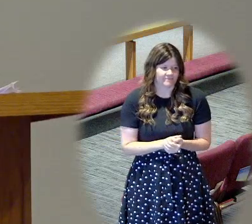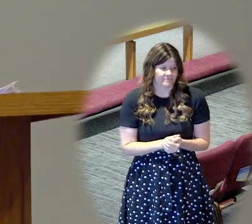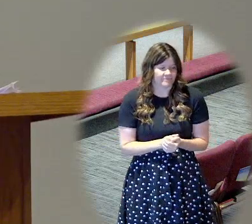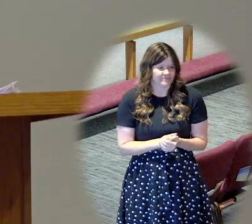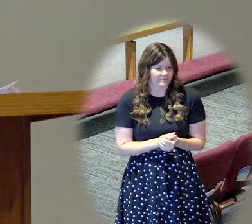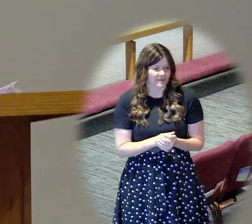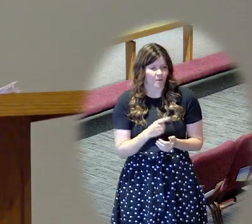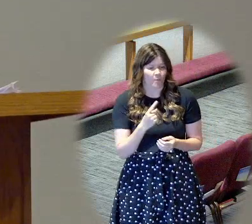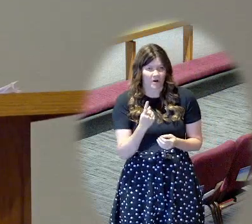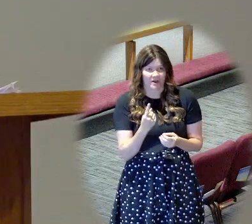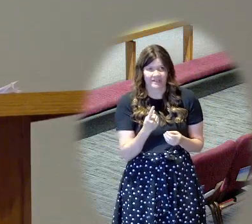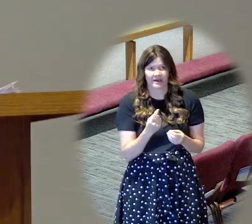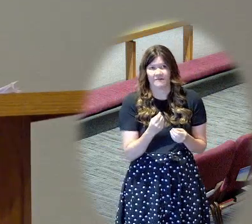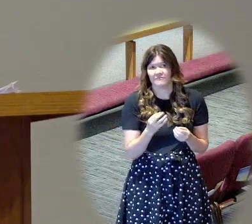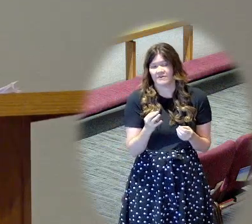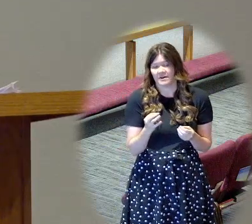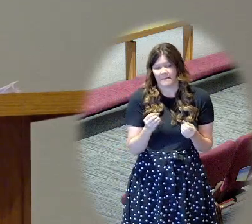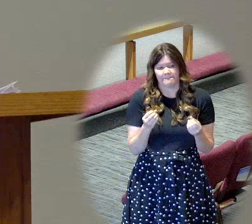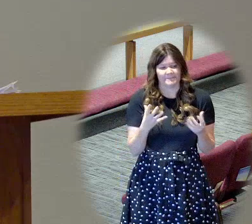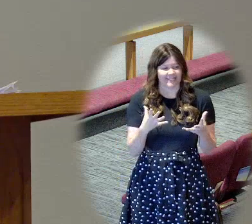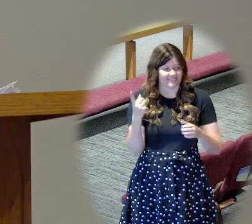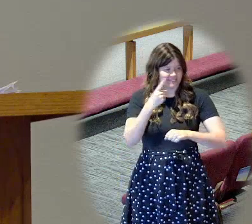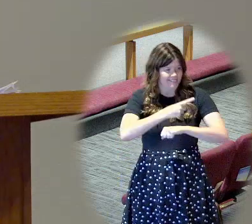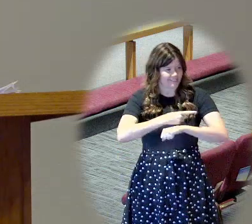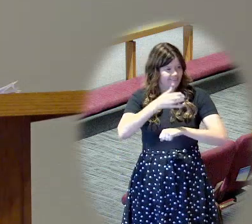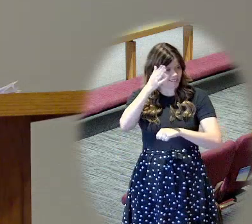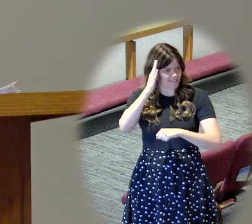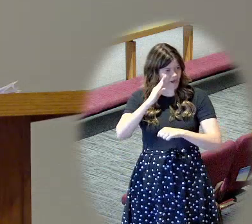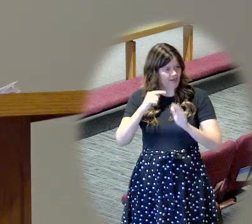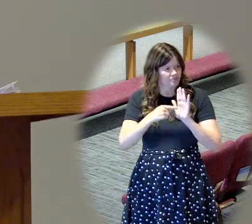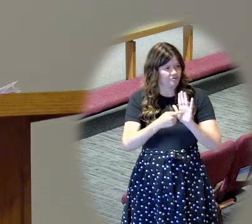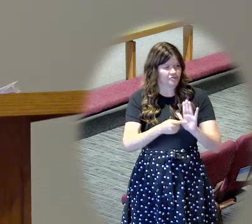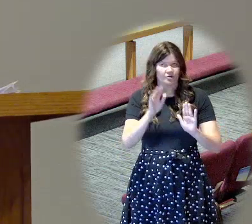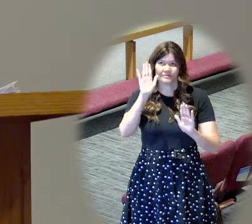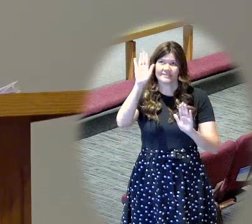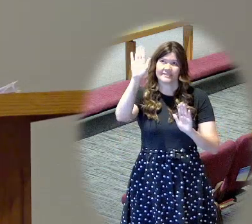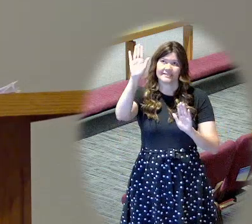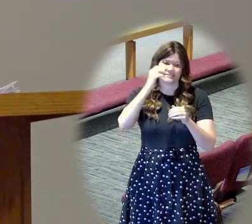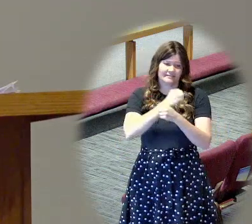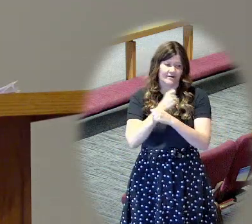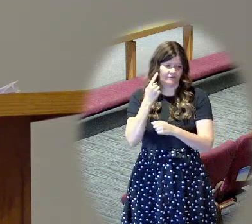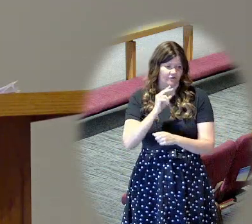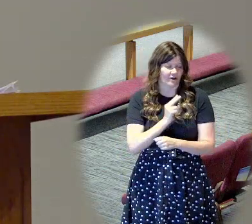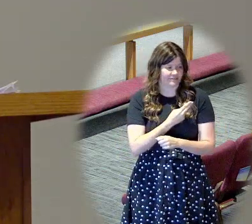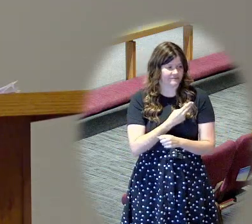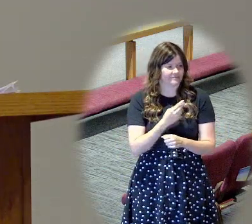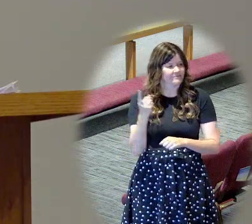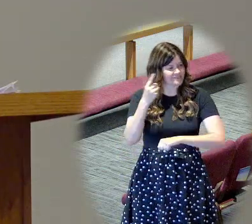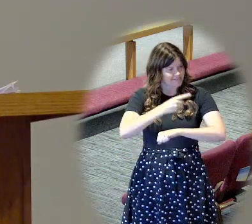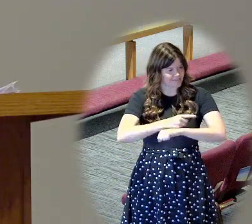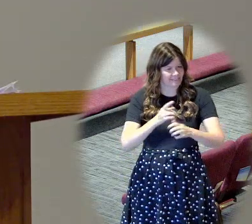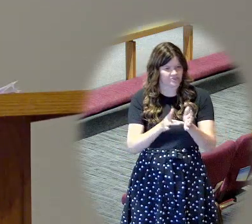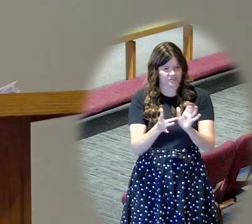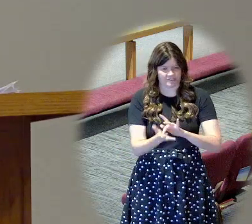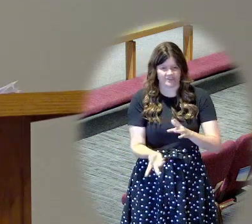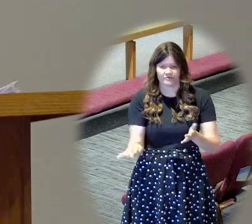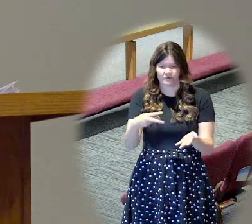One of many of the days that God showed his great love for us, the day that our Lord rose in triumph.